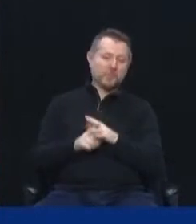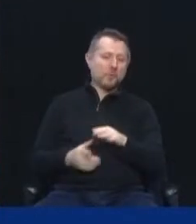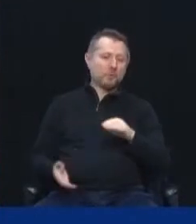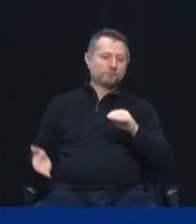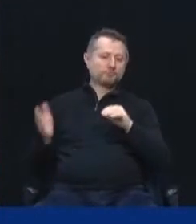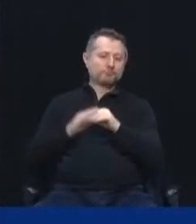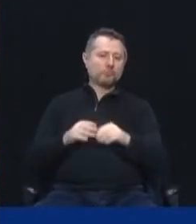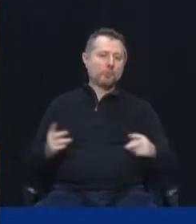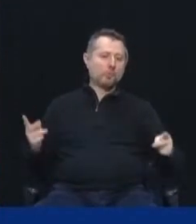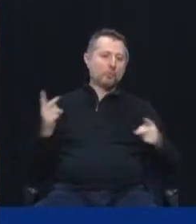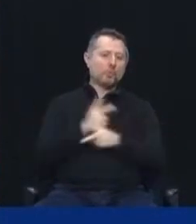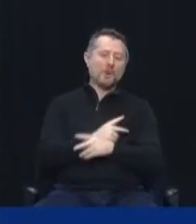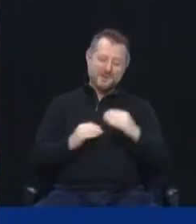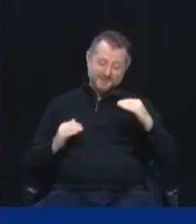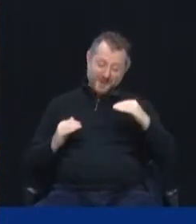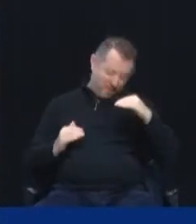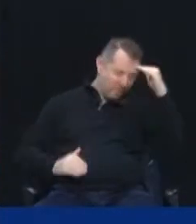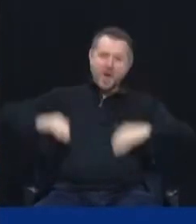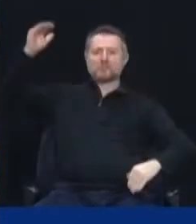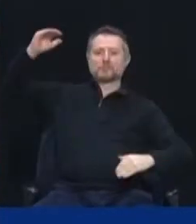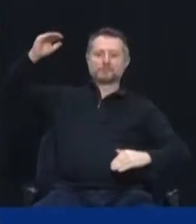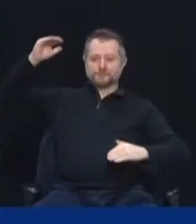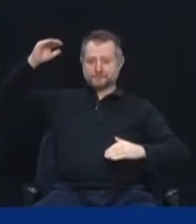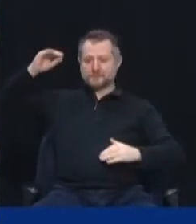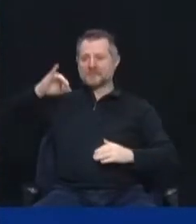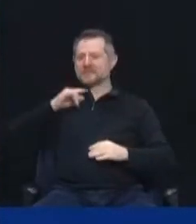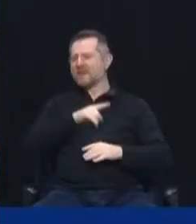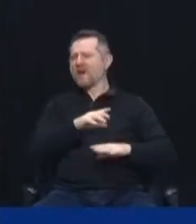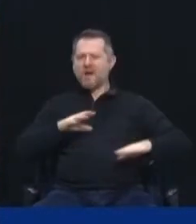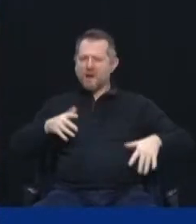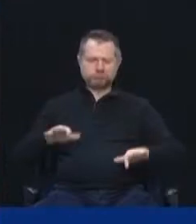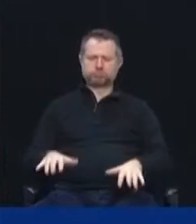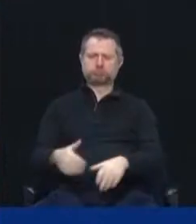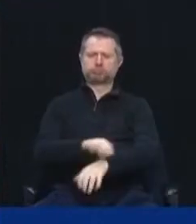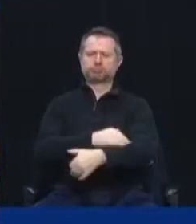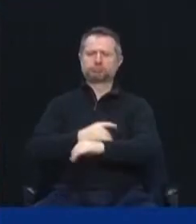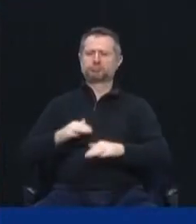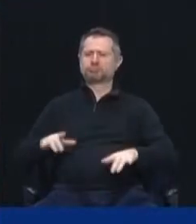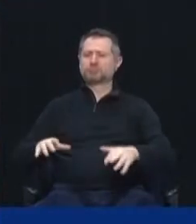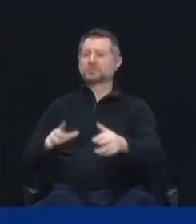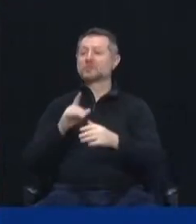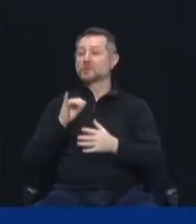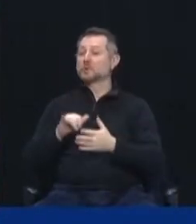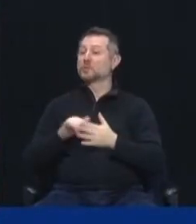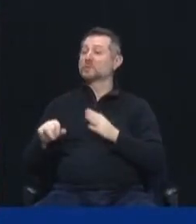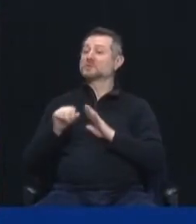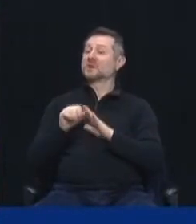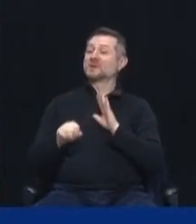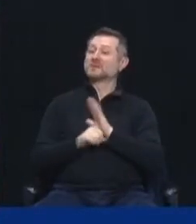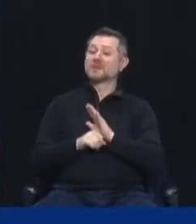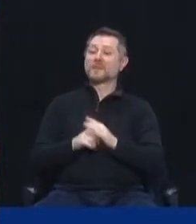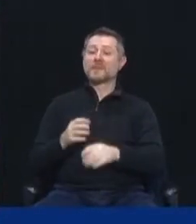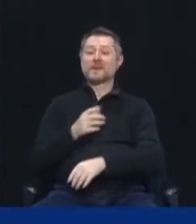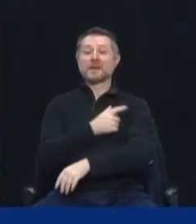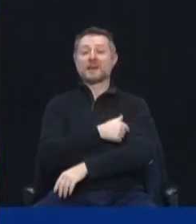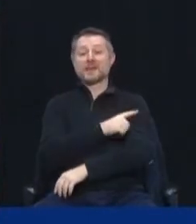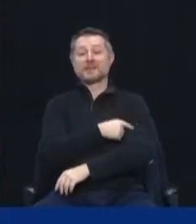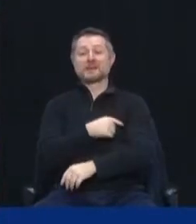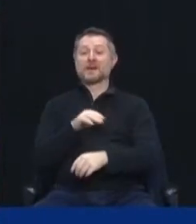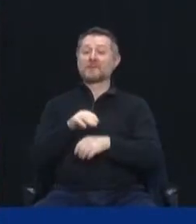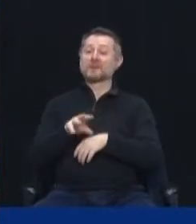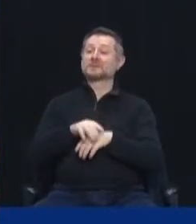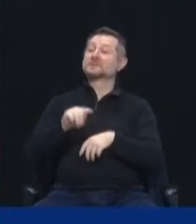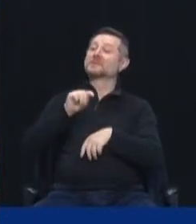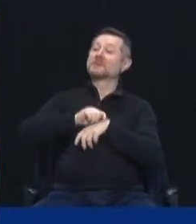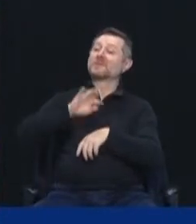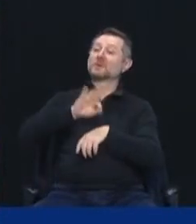York State. So he took action. Governor Cuomo and the New York State Clinical Advisory Task Force have gone to great